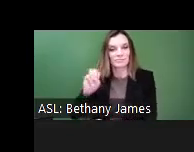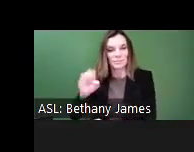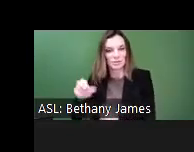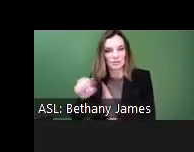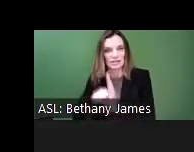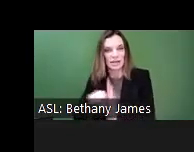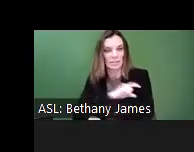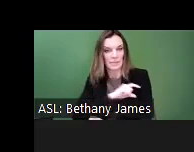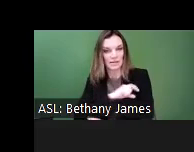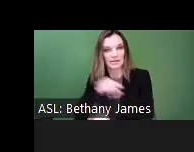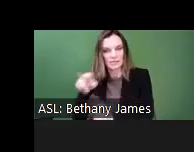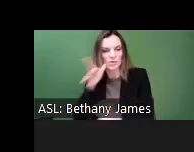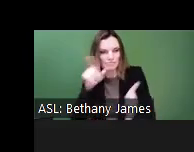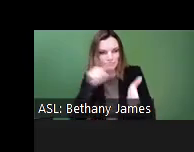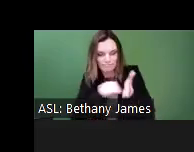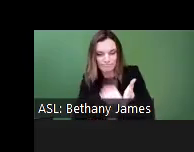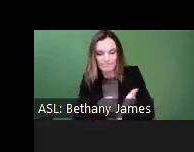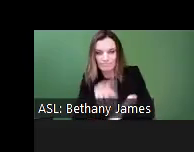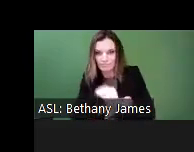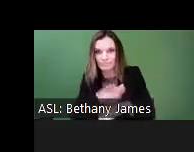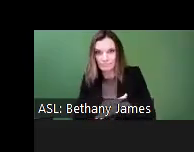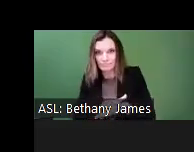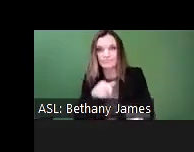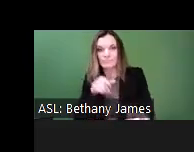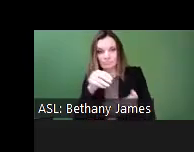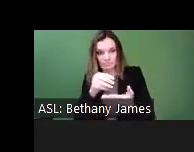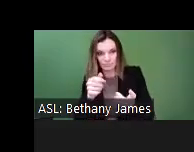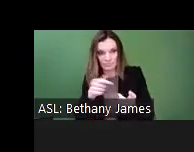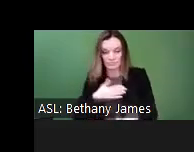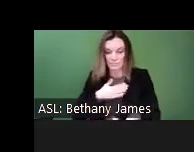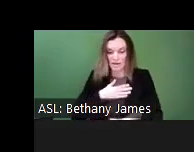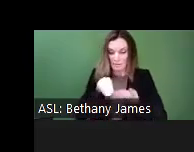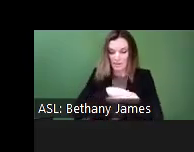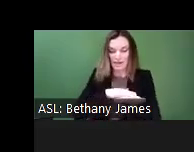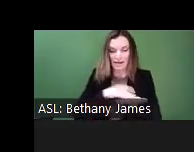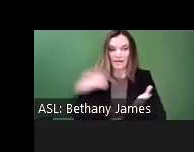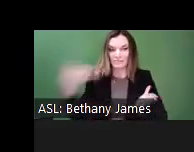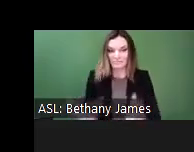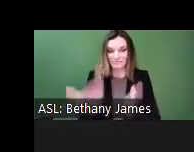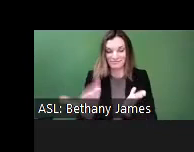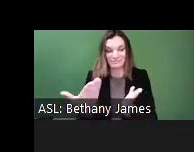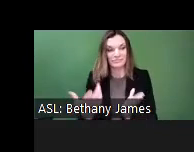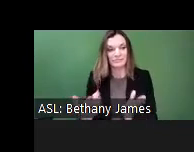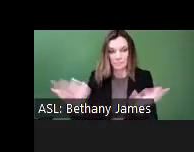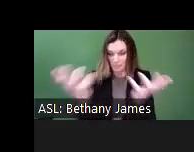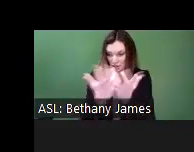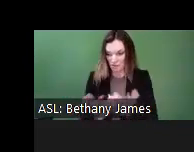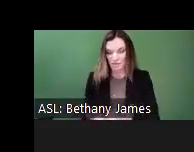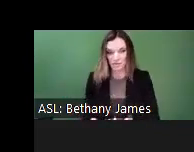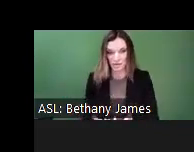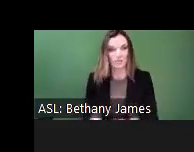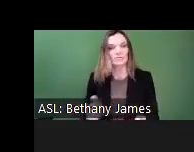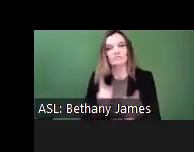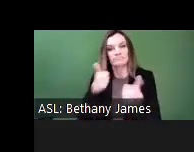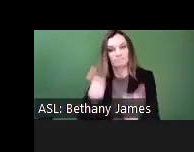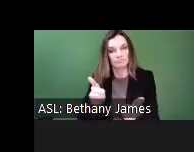application. You proceed to the hearing date. If something else came back on that conviction record